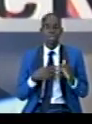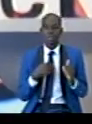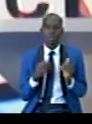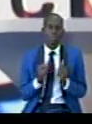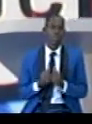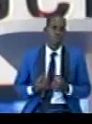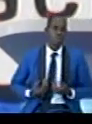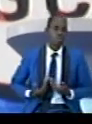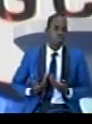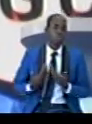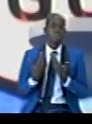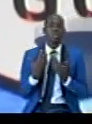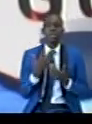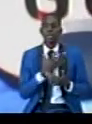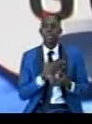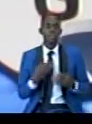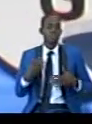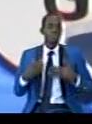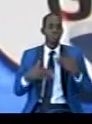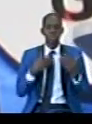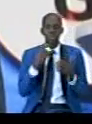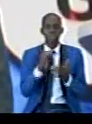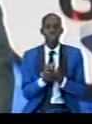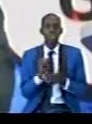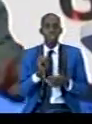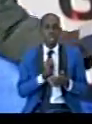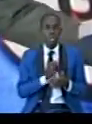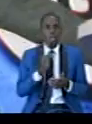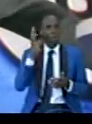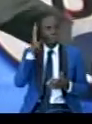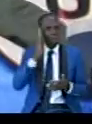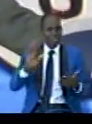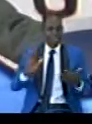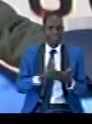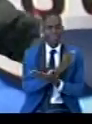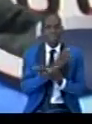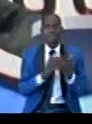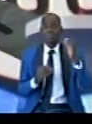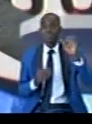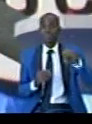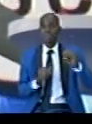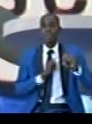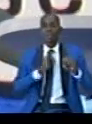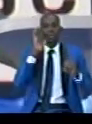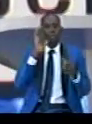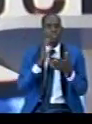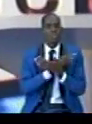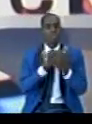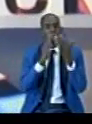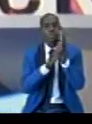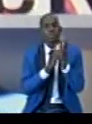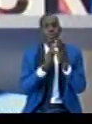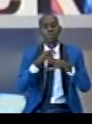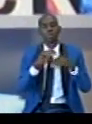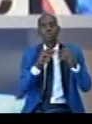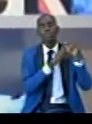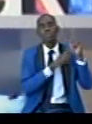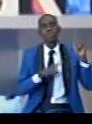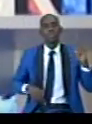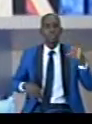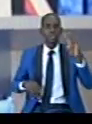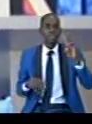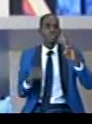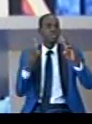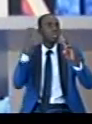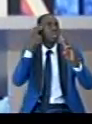then he says, I will sing. Yea, I will sing praises unto the Lord. In verse 7, it says, hear,